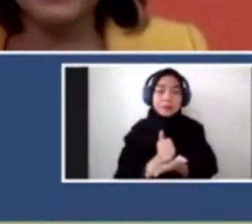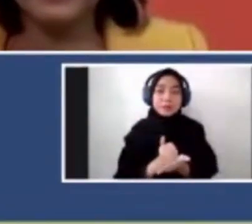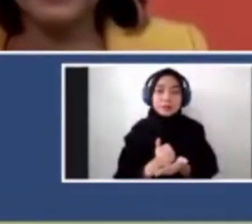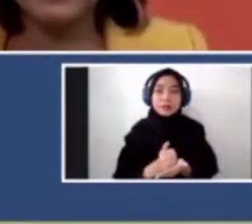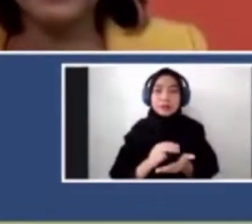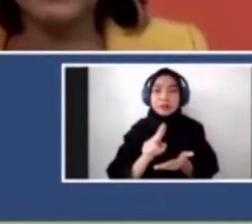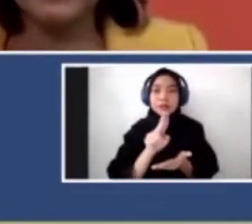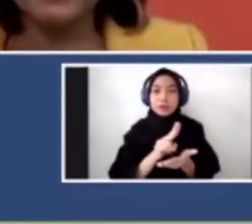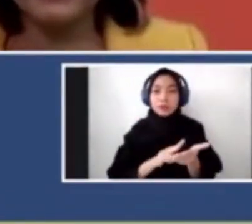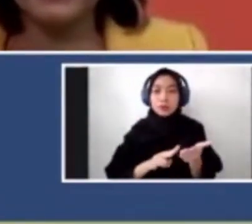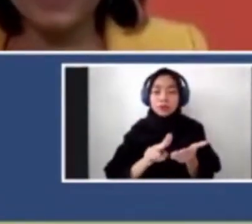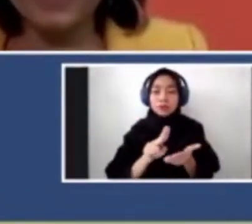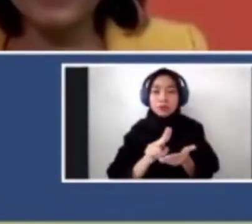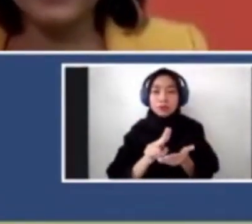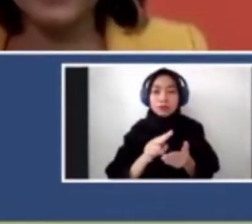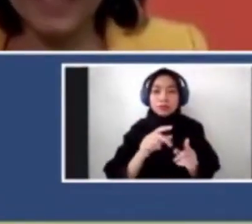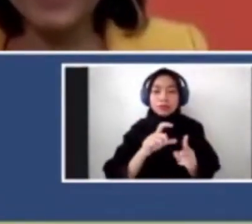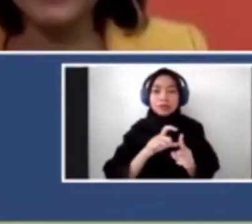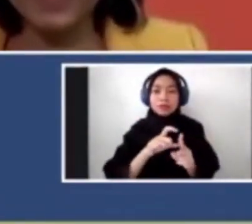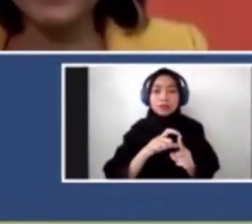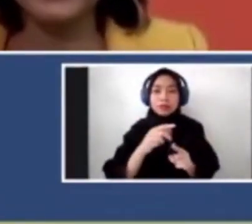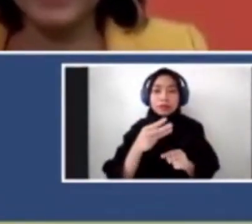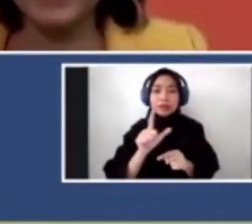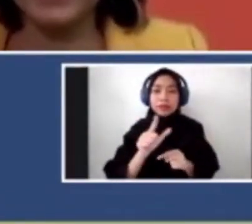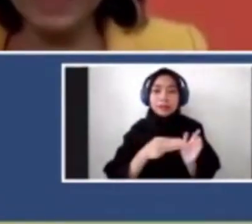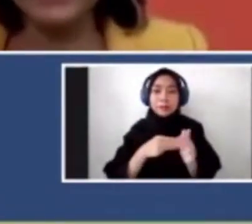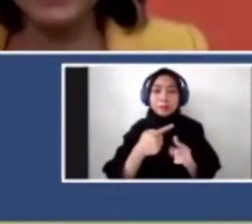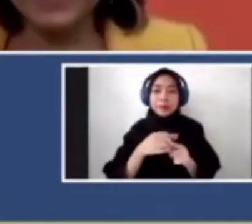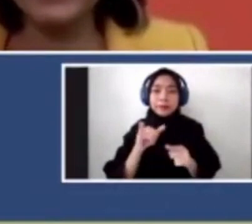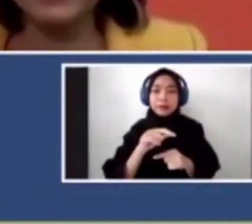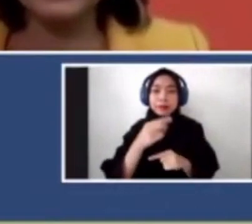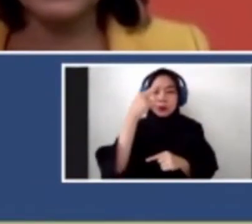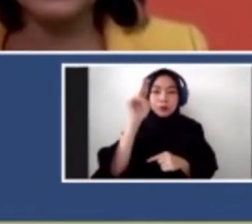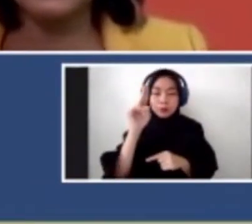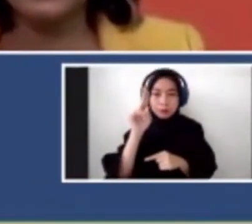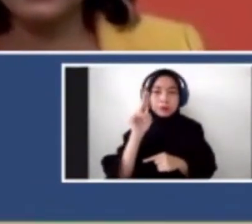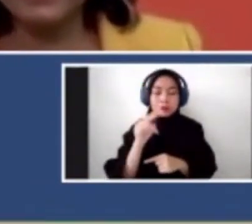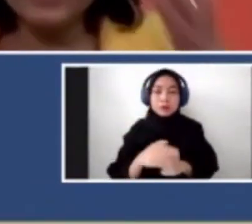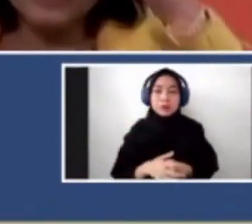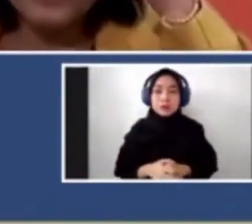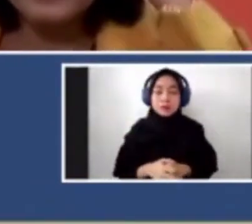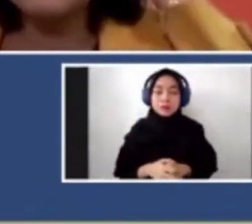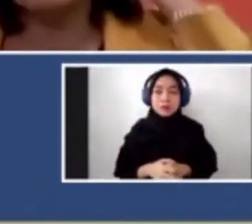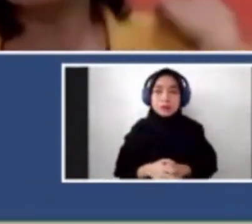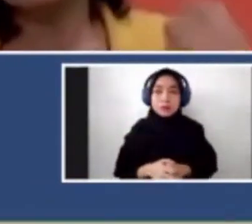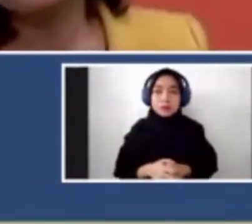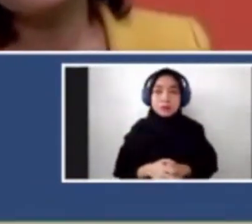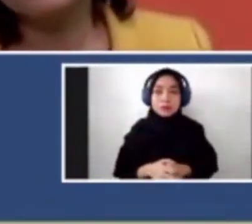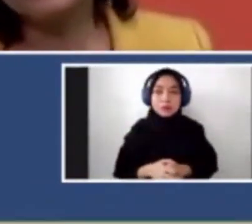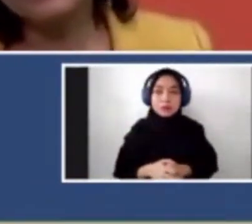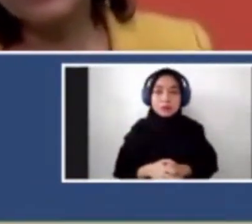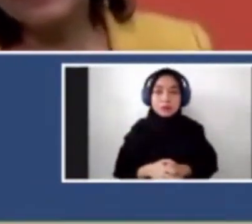Universidad Autónoma del Estado del México in Mexico, from where she graduated with bachelor's degree in industrial design.